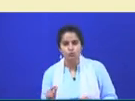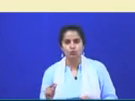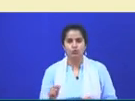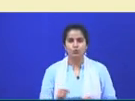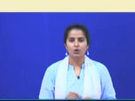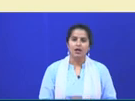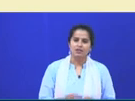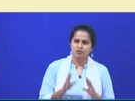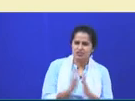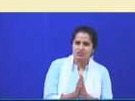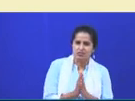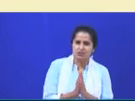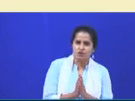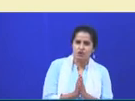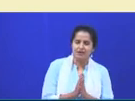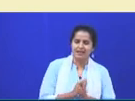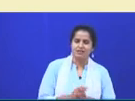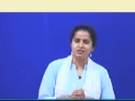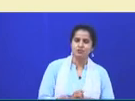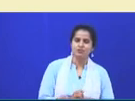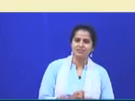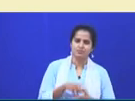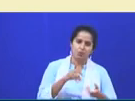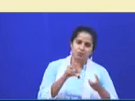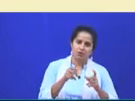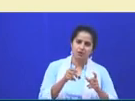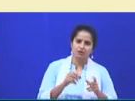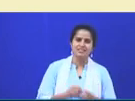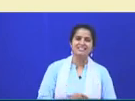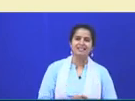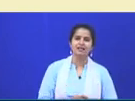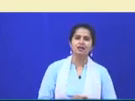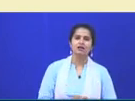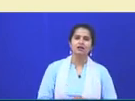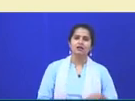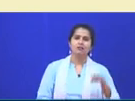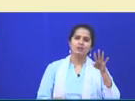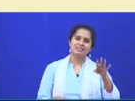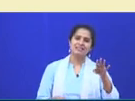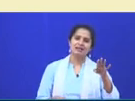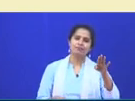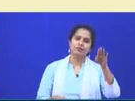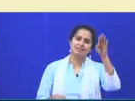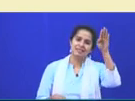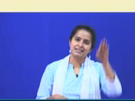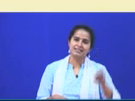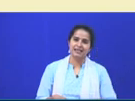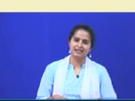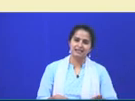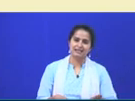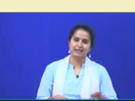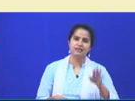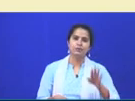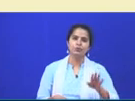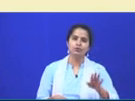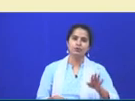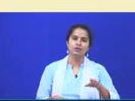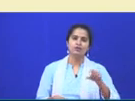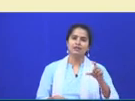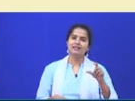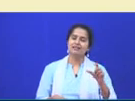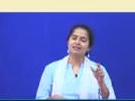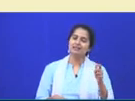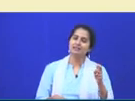gaikasu. So just draw your attention to this small detail. we see that for the sixth case in the